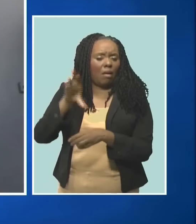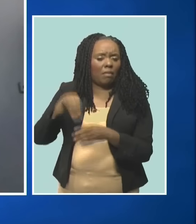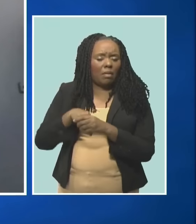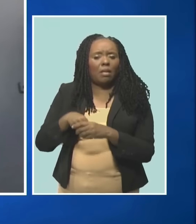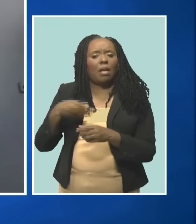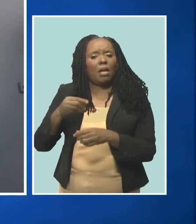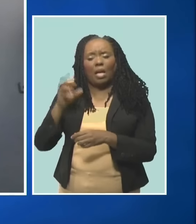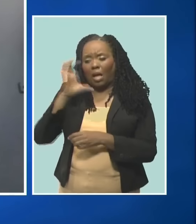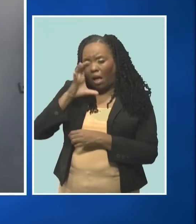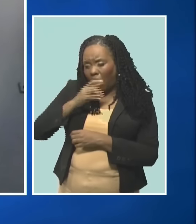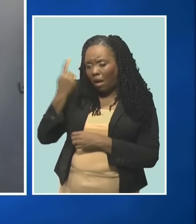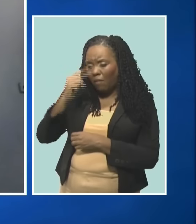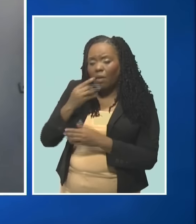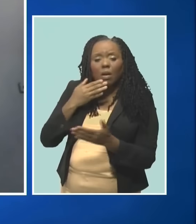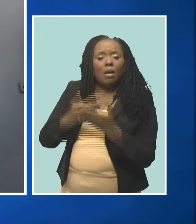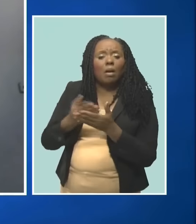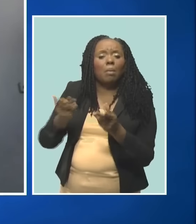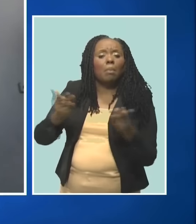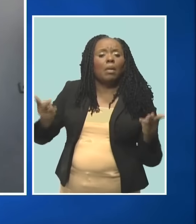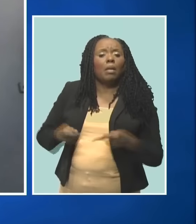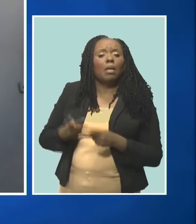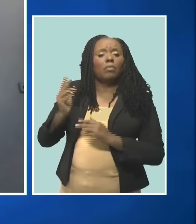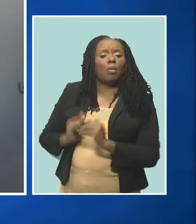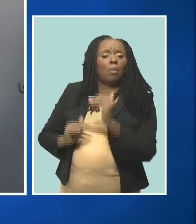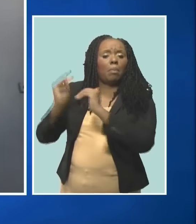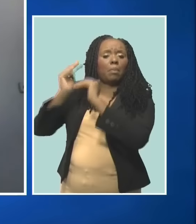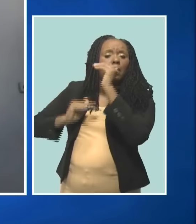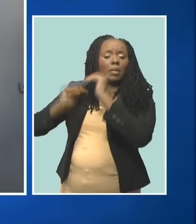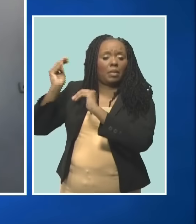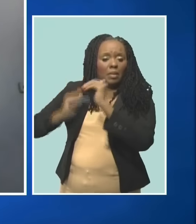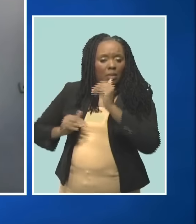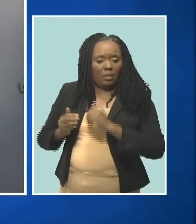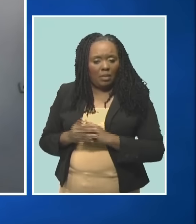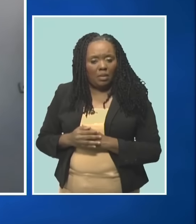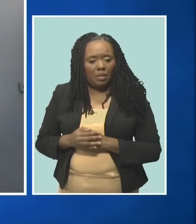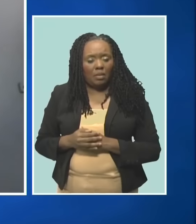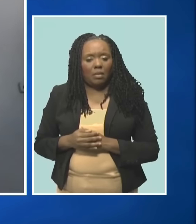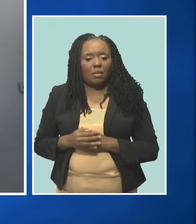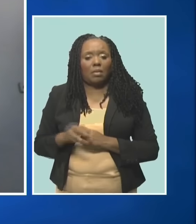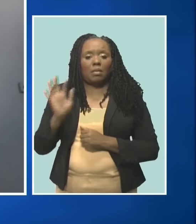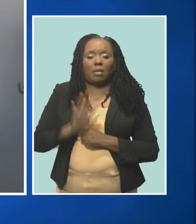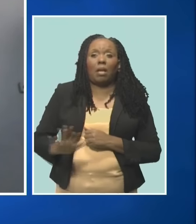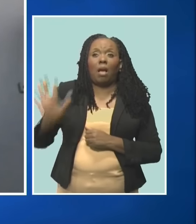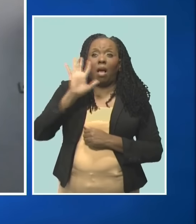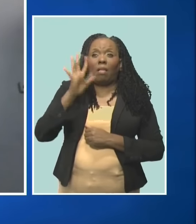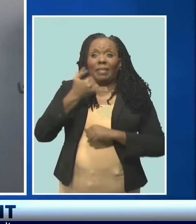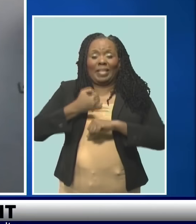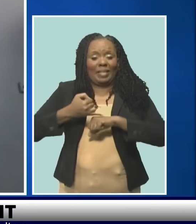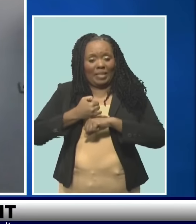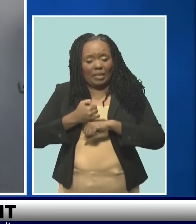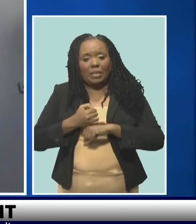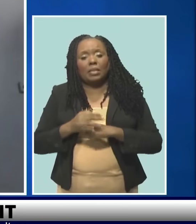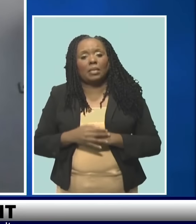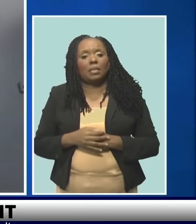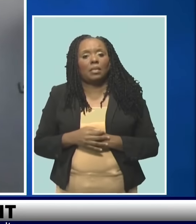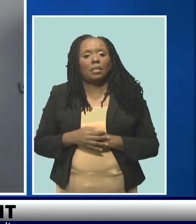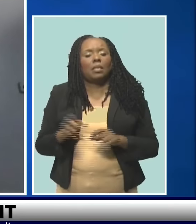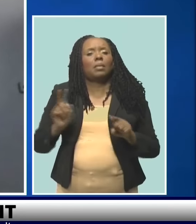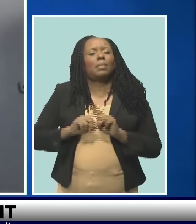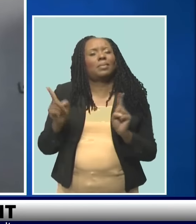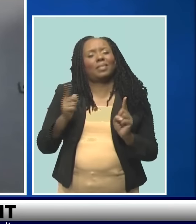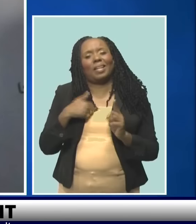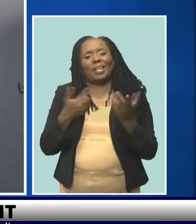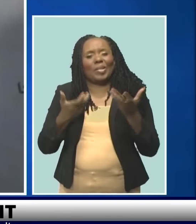appropriate sites. So that's something that is already under consideration and that we're looking for. And again, across the island there. But I don't want people